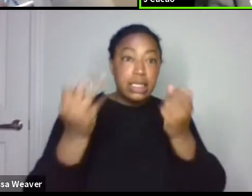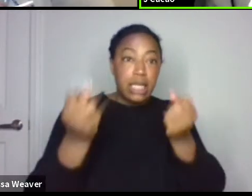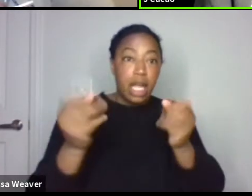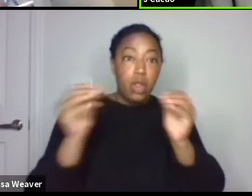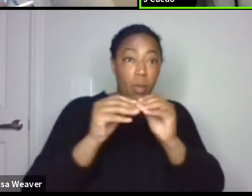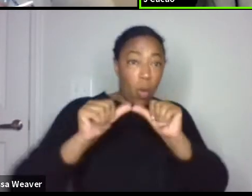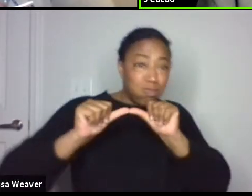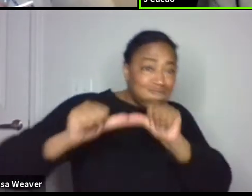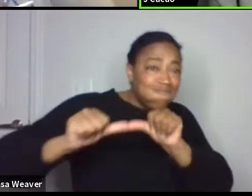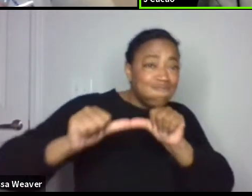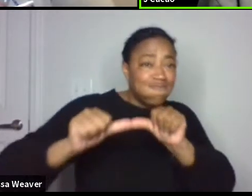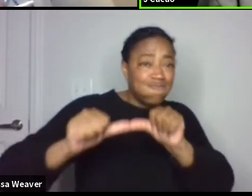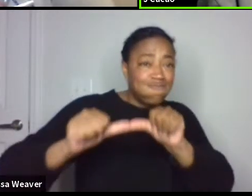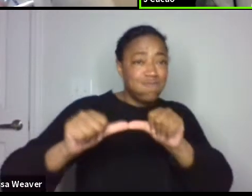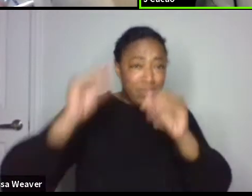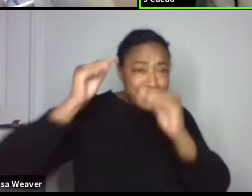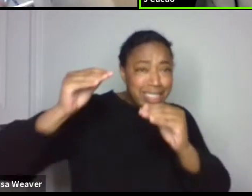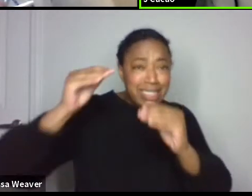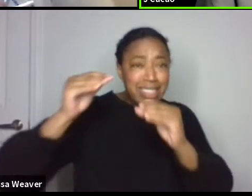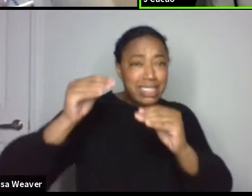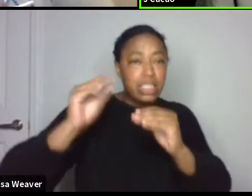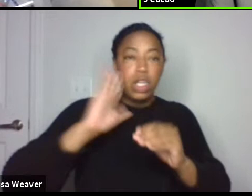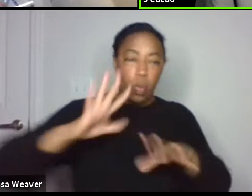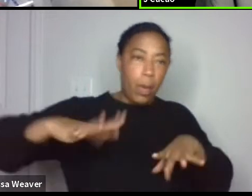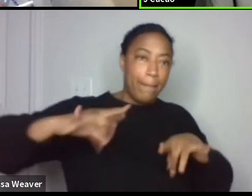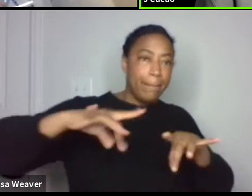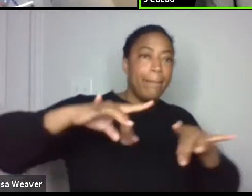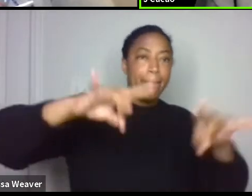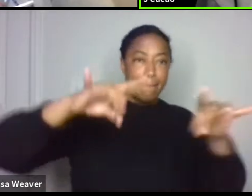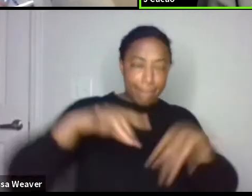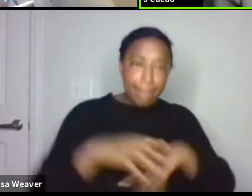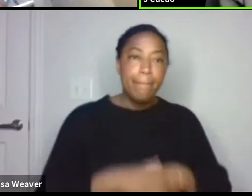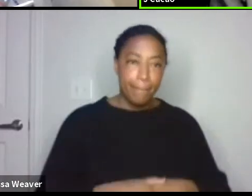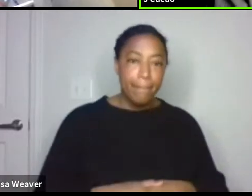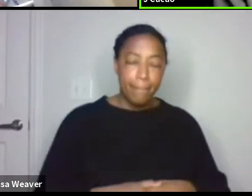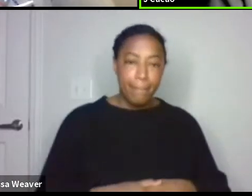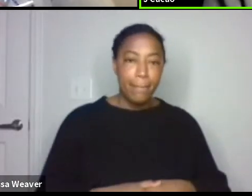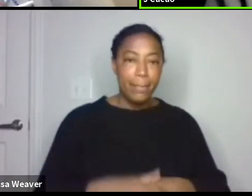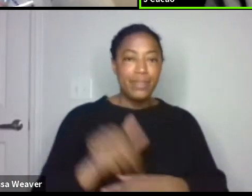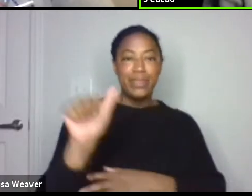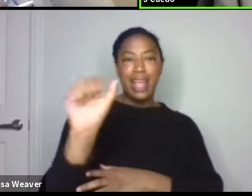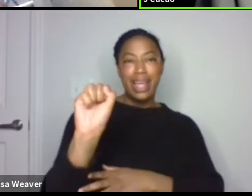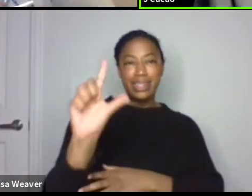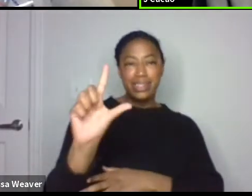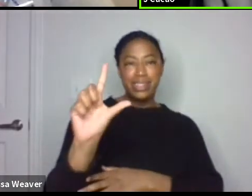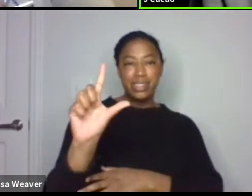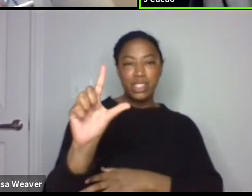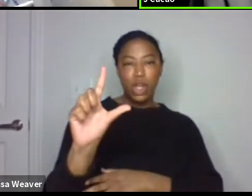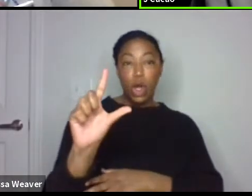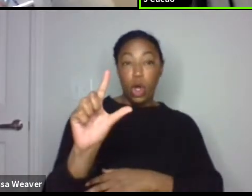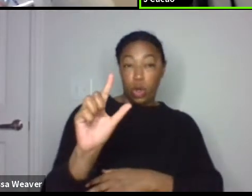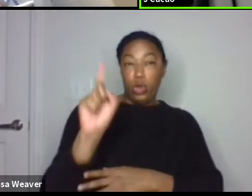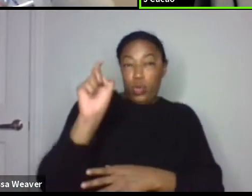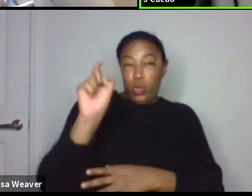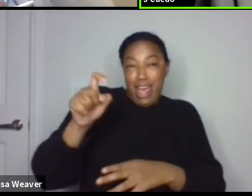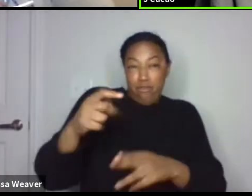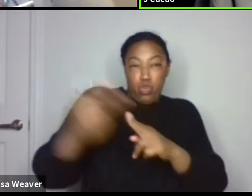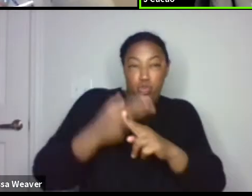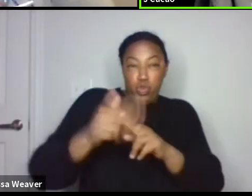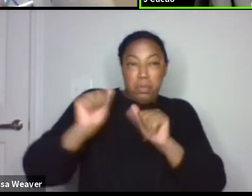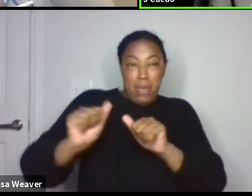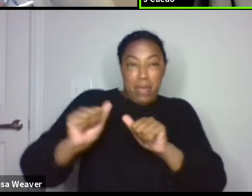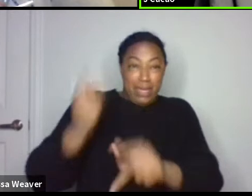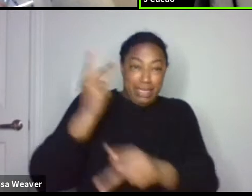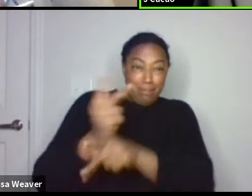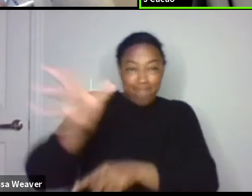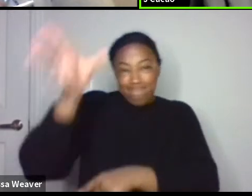the consistency, they'll pick it up. You know what I mean? It's ASL is pretty much a use it or lose it type of language. So it's